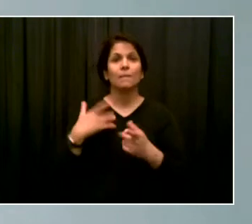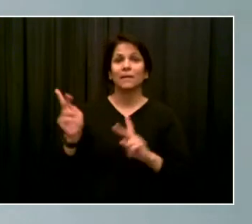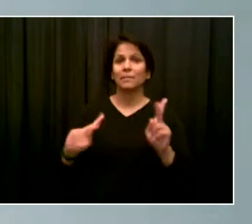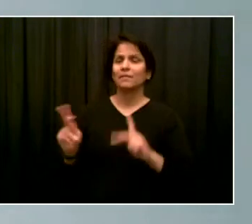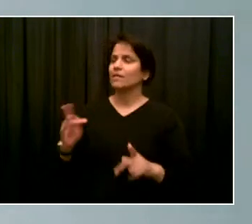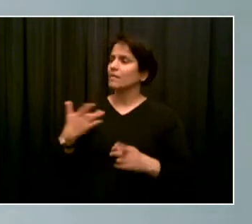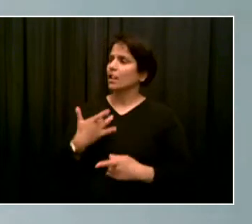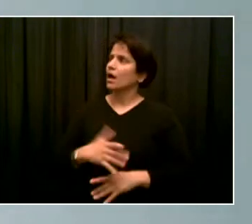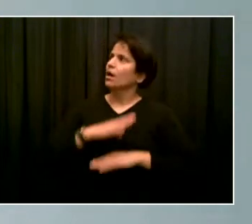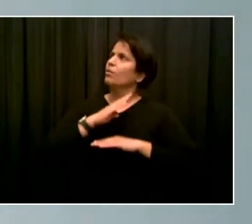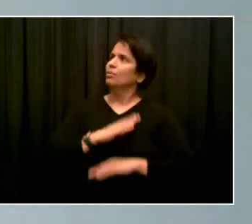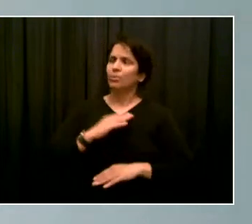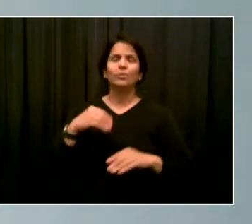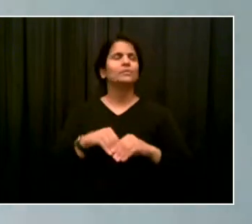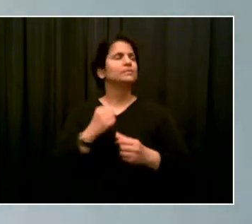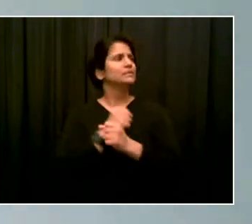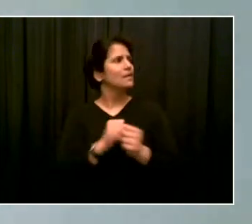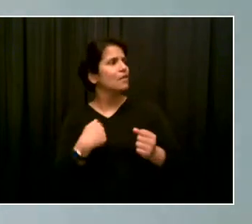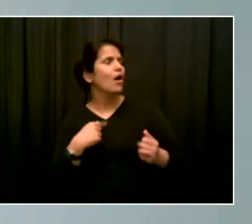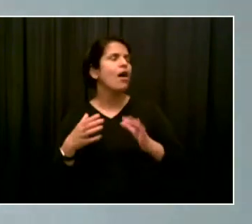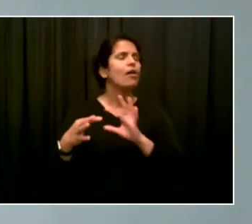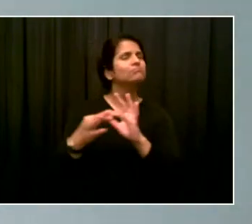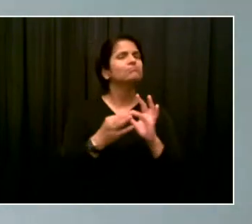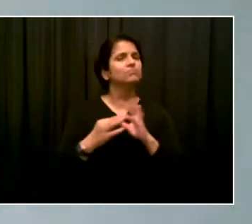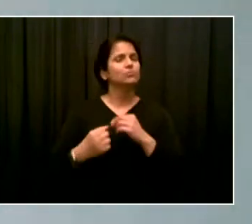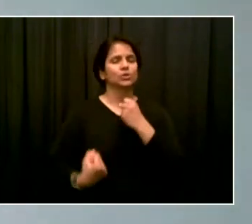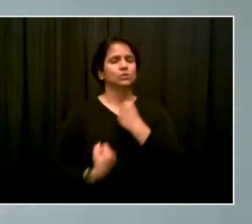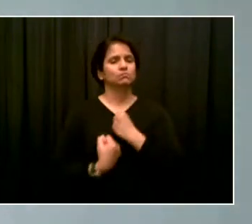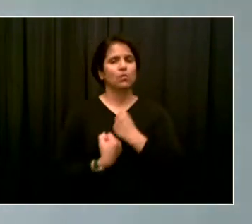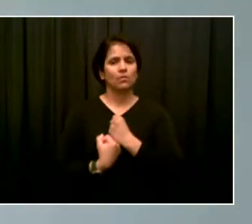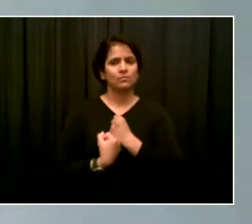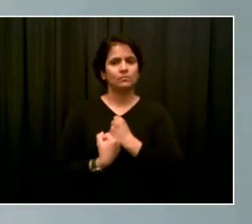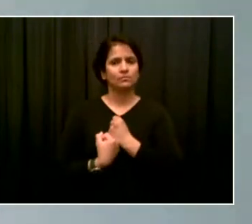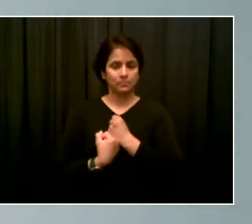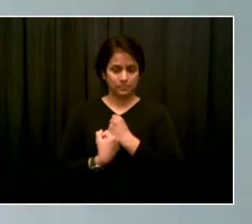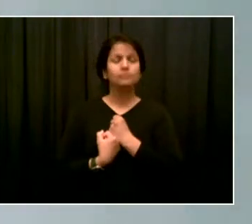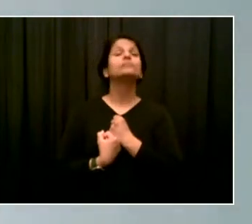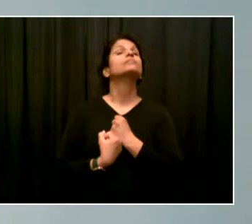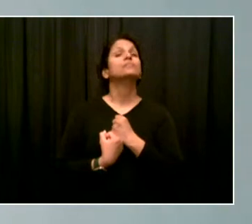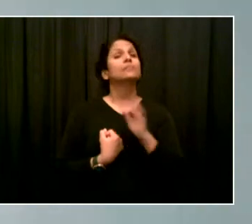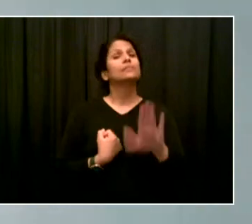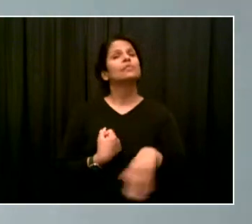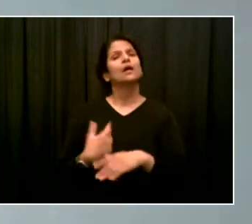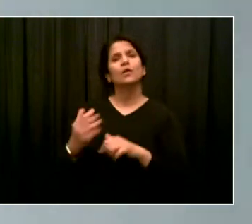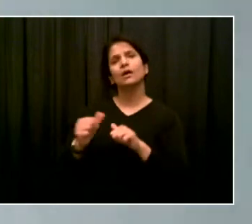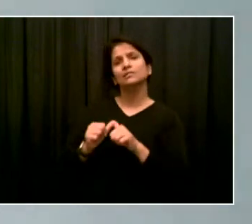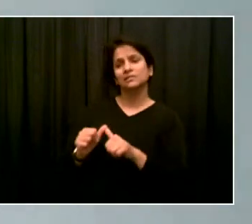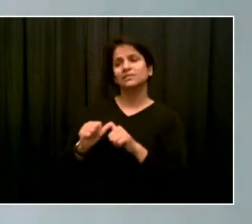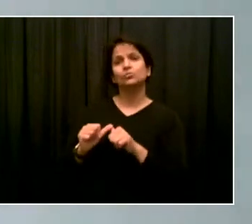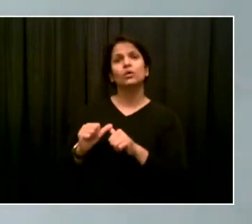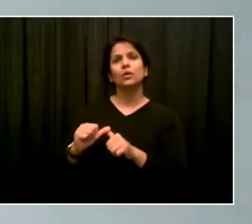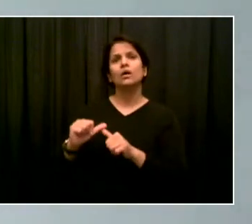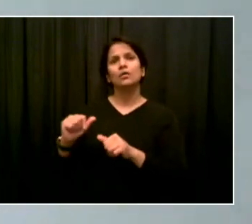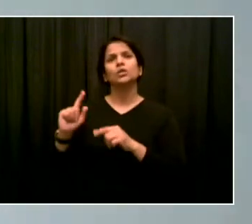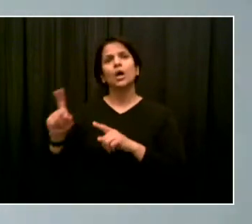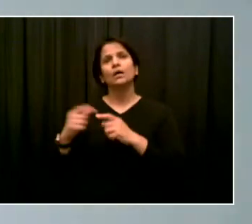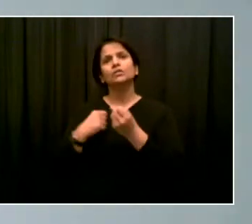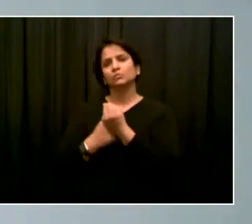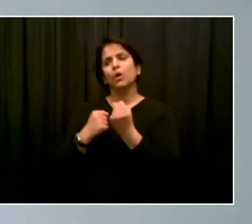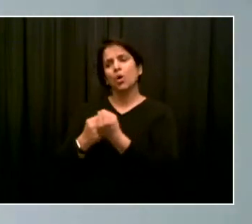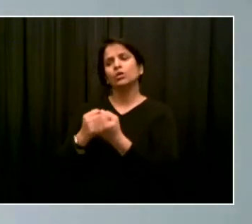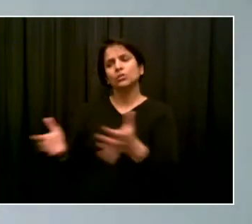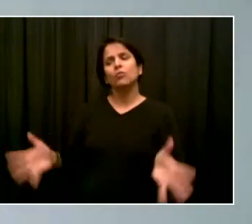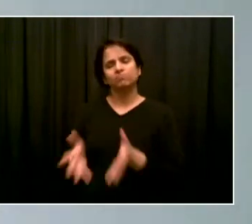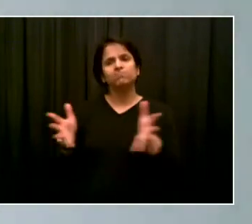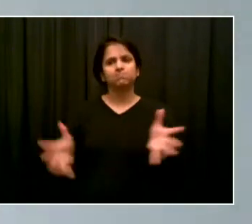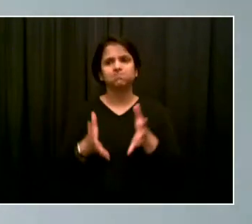likely to stay connected to care because you're supporting each other and encouraging each other on employment efforts and